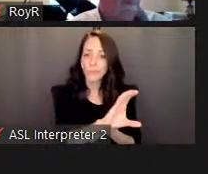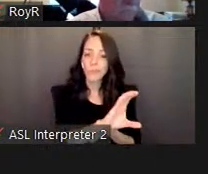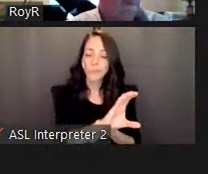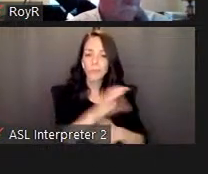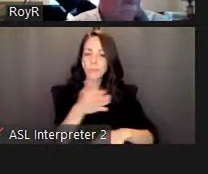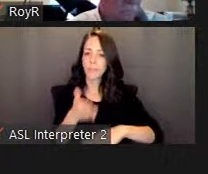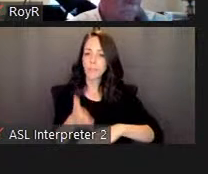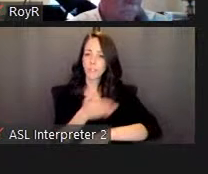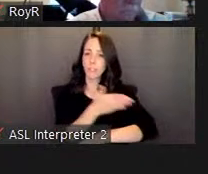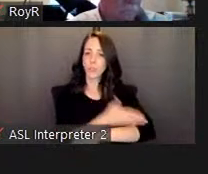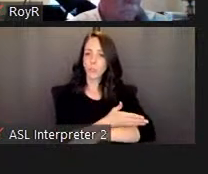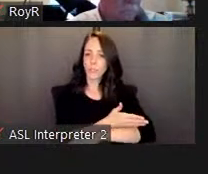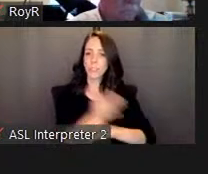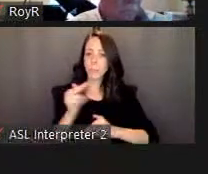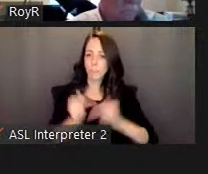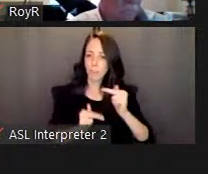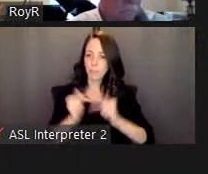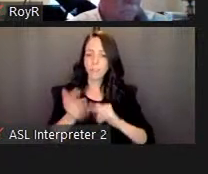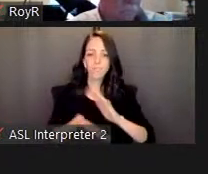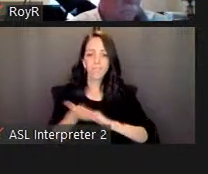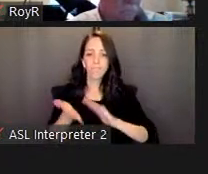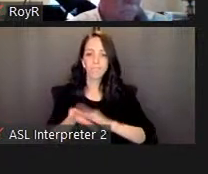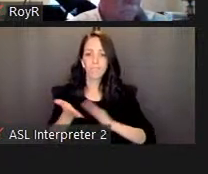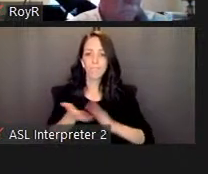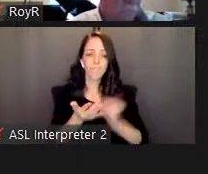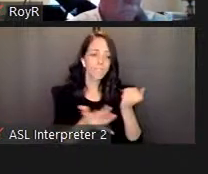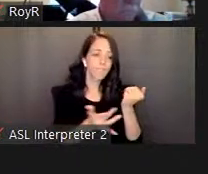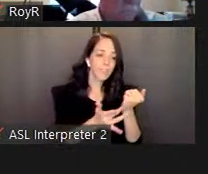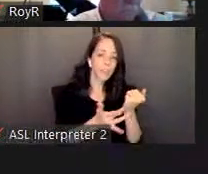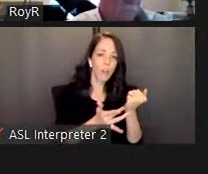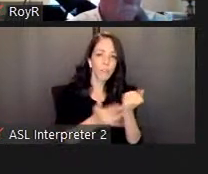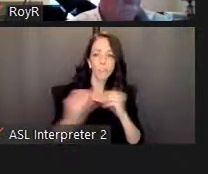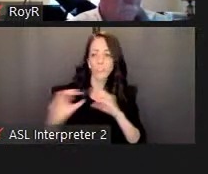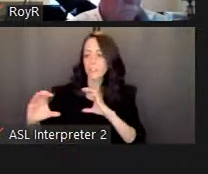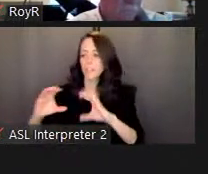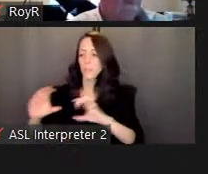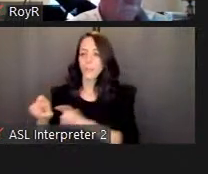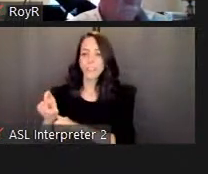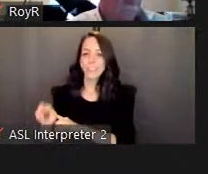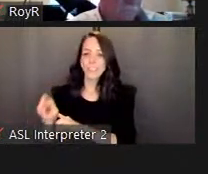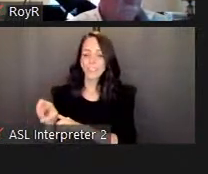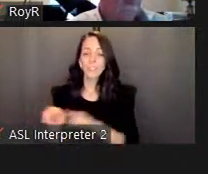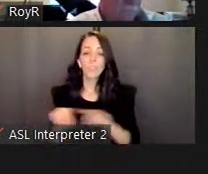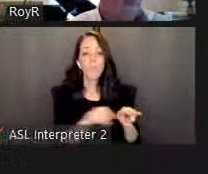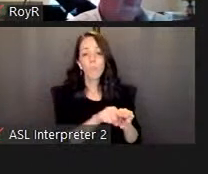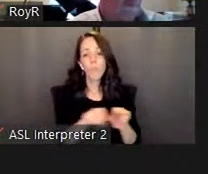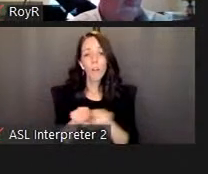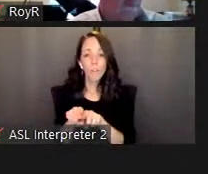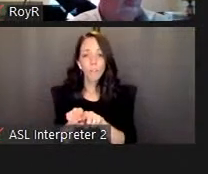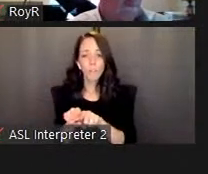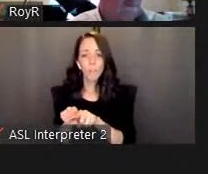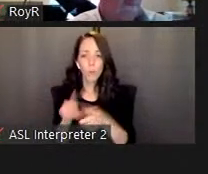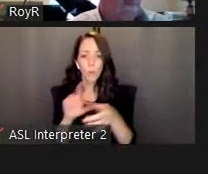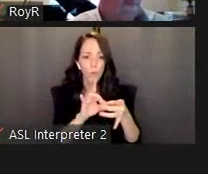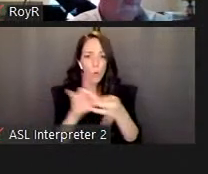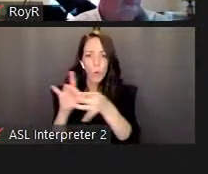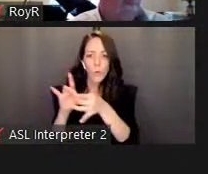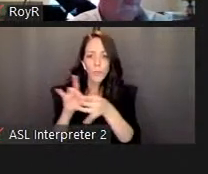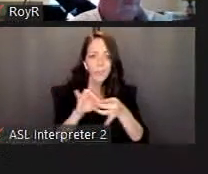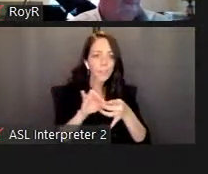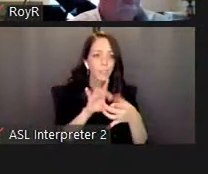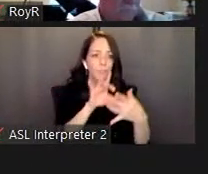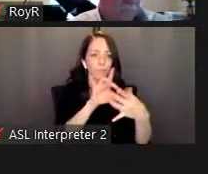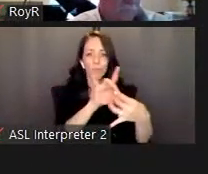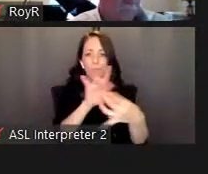increased facilities, technologies, and communications needs, as well as the coordination needed to get these programs off the